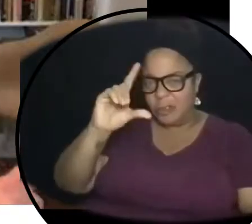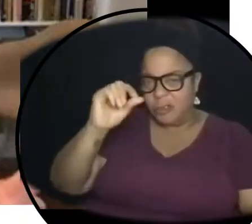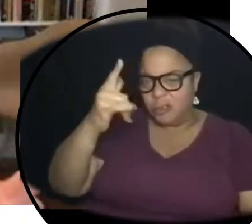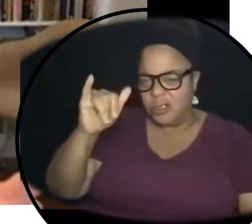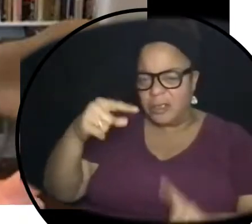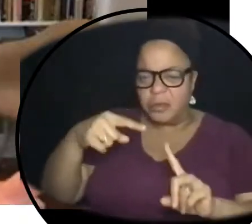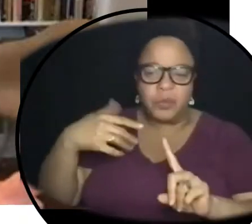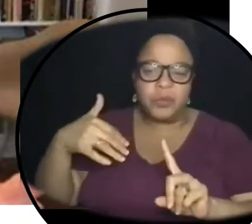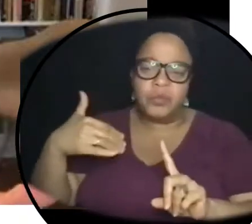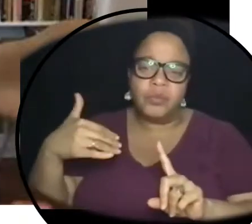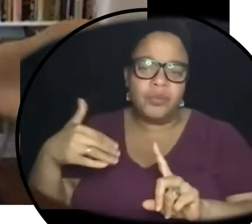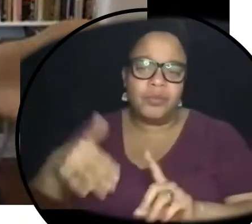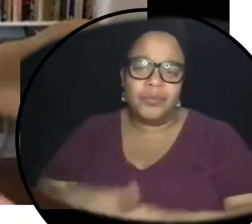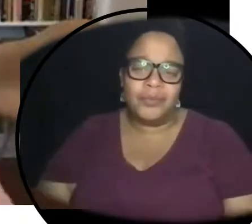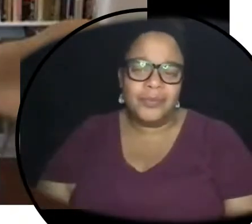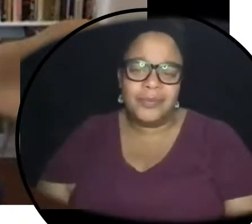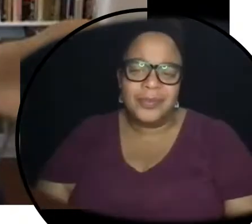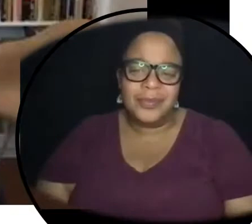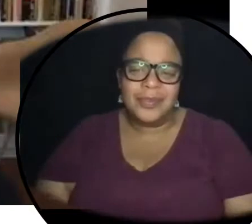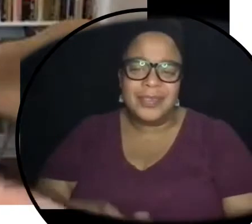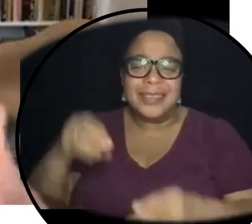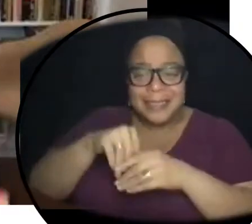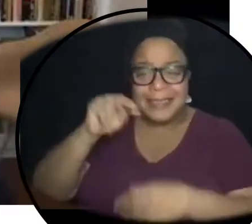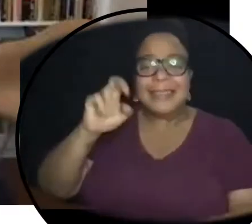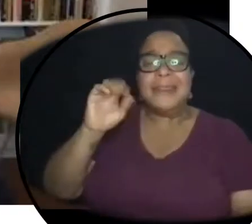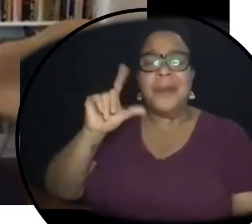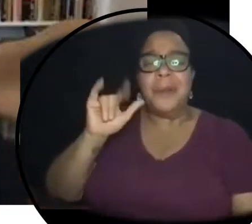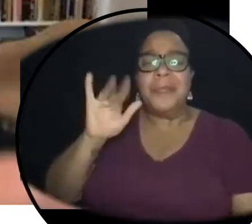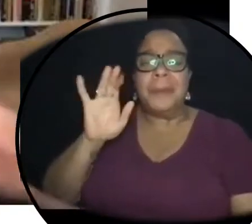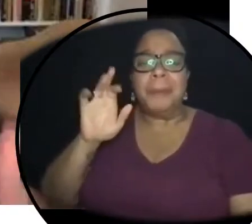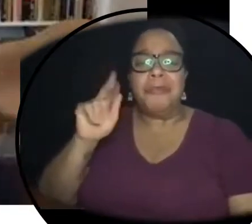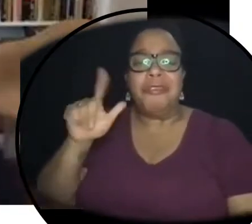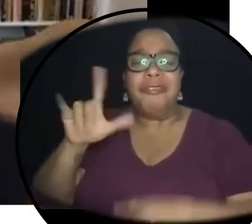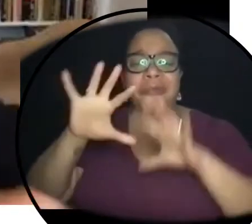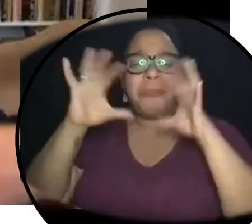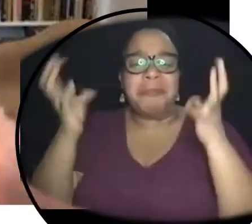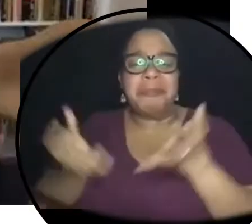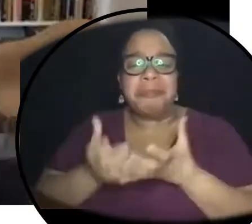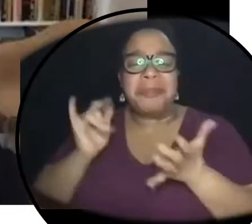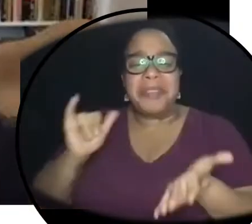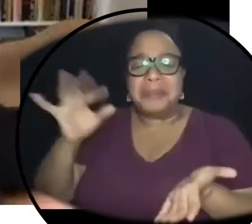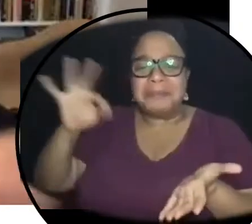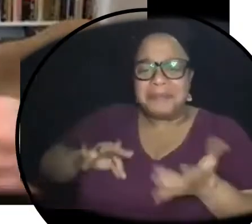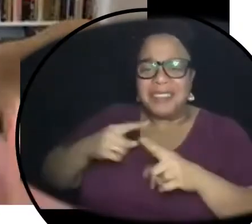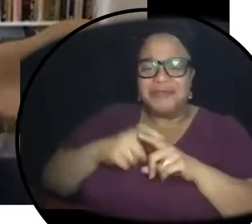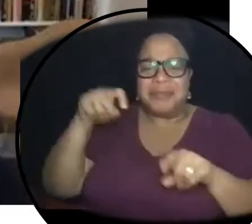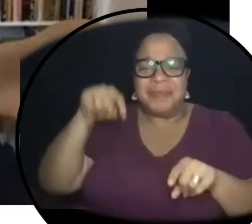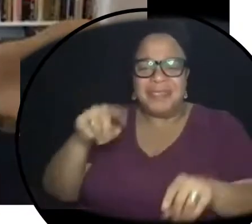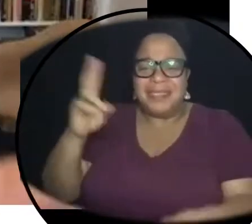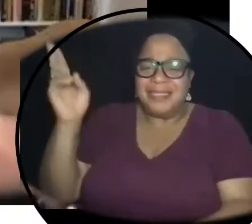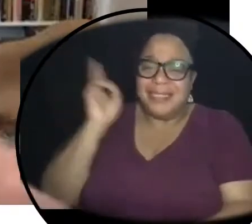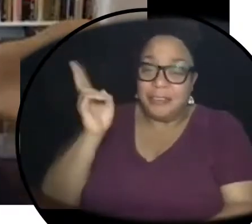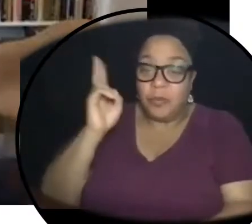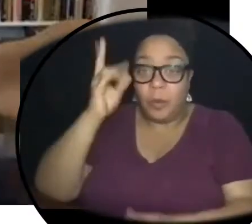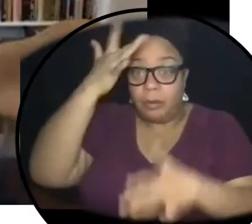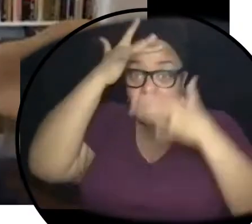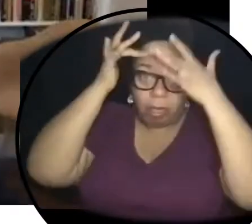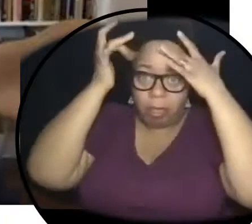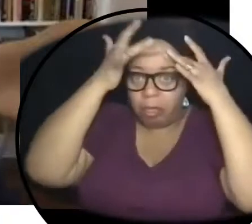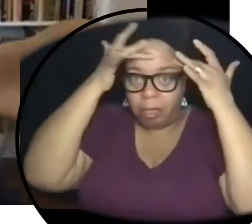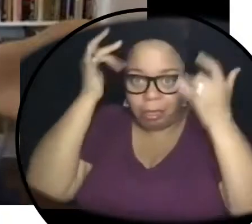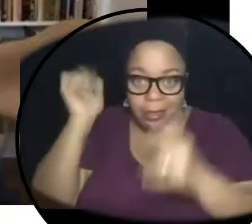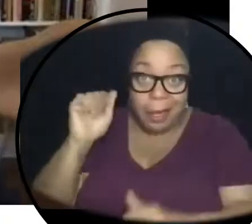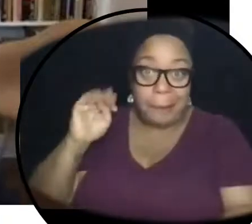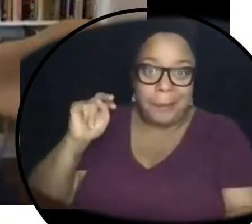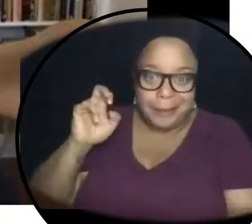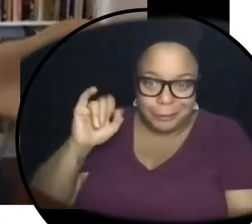also, it seems to me, why we end up calling for reforms over and over and over and over